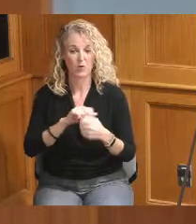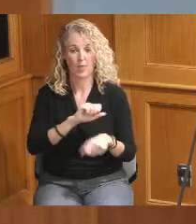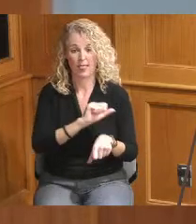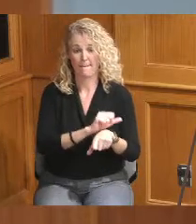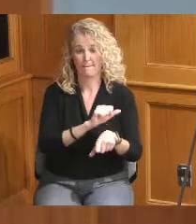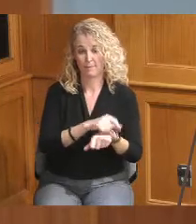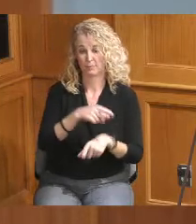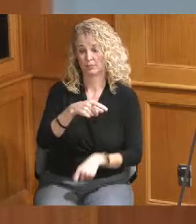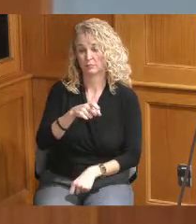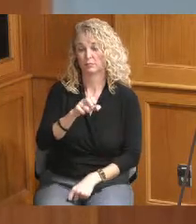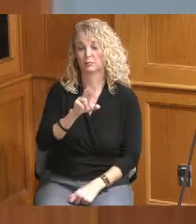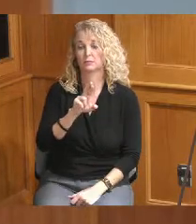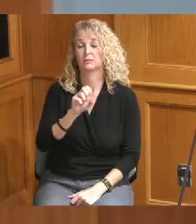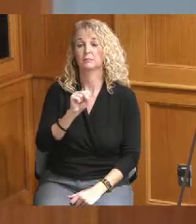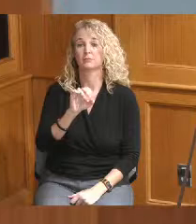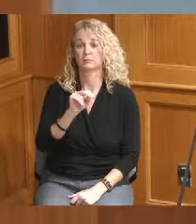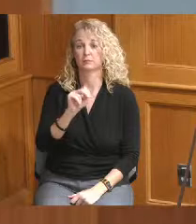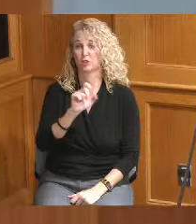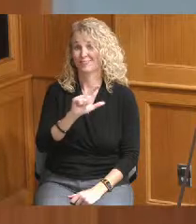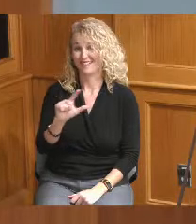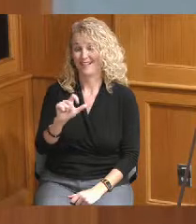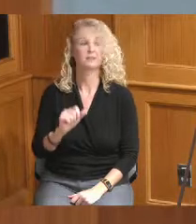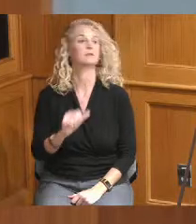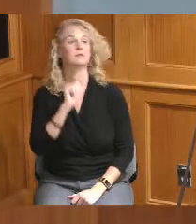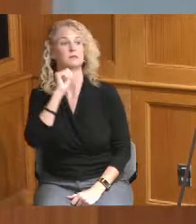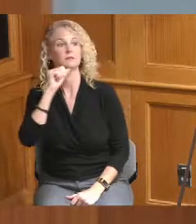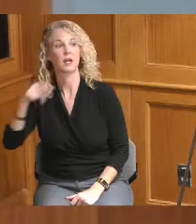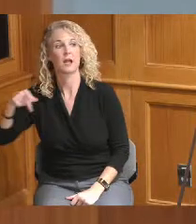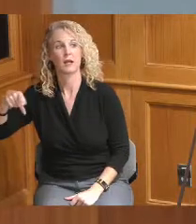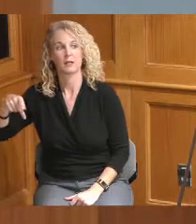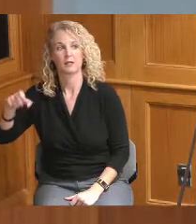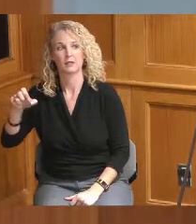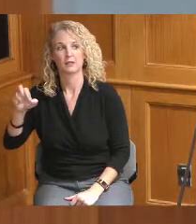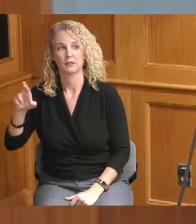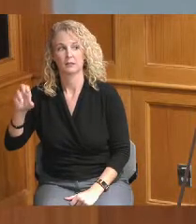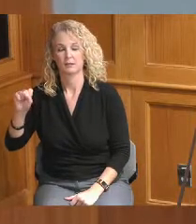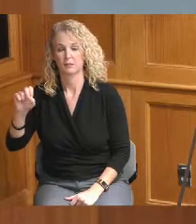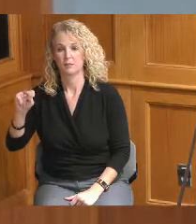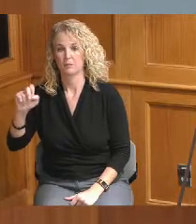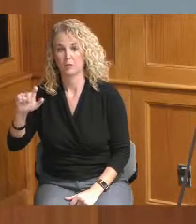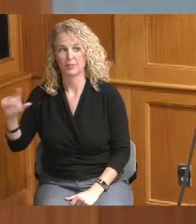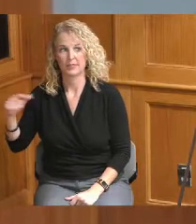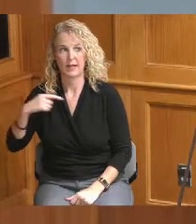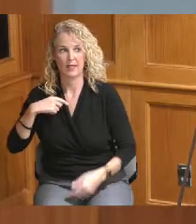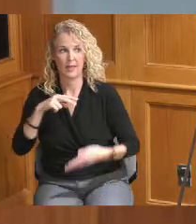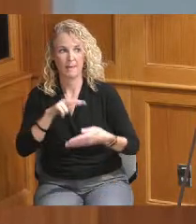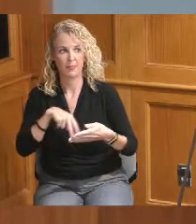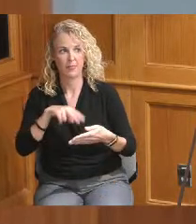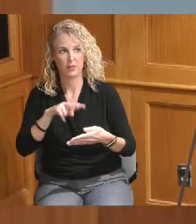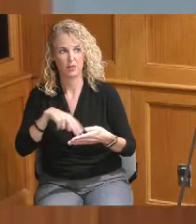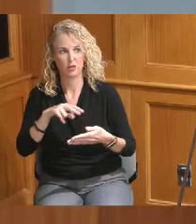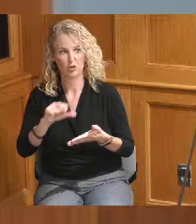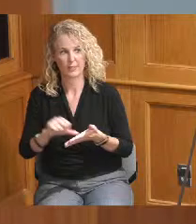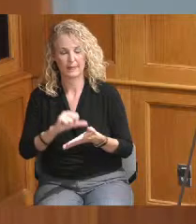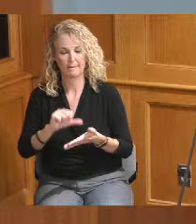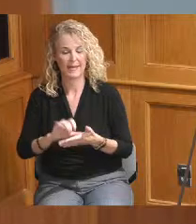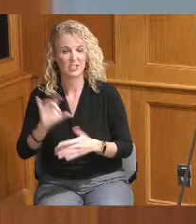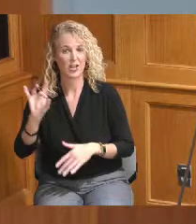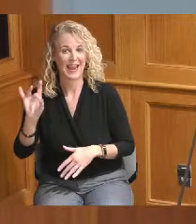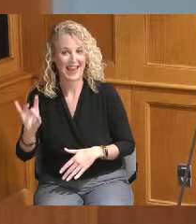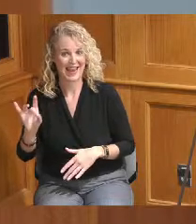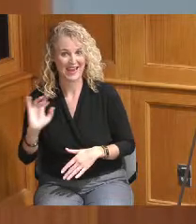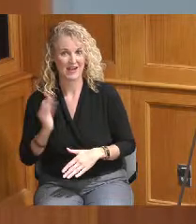non-personnel and what those really are. We do have some description, but I'm looking at it on page 8 of our book. It's